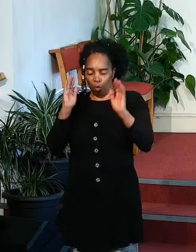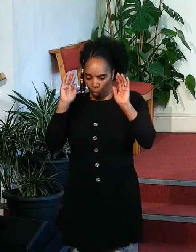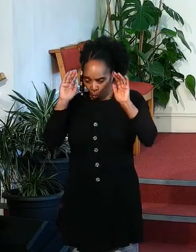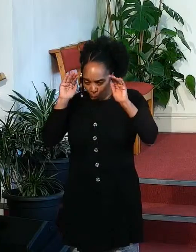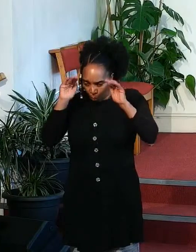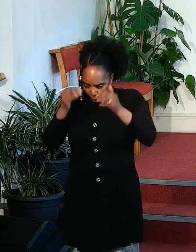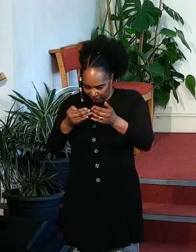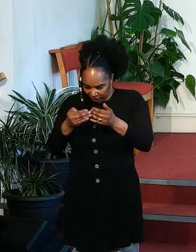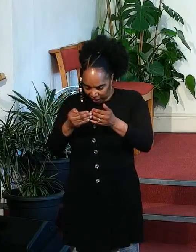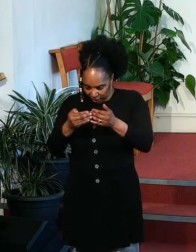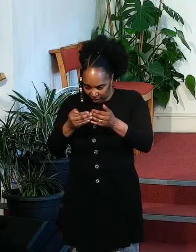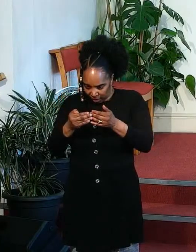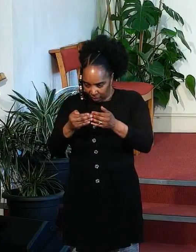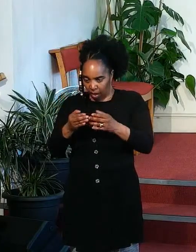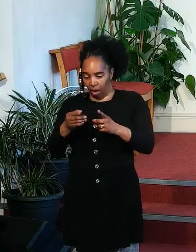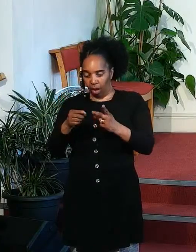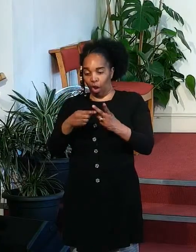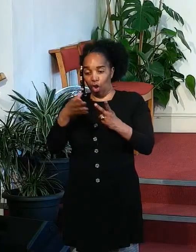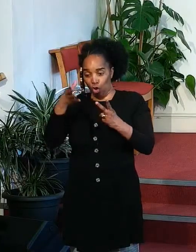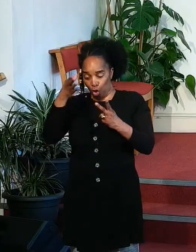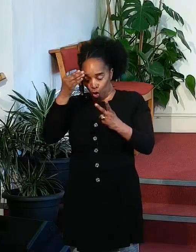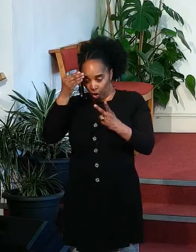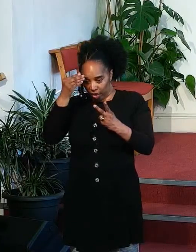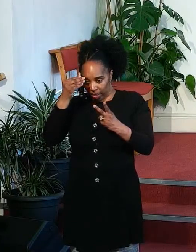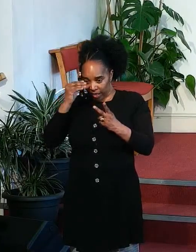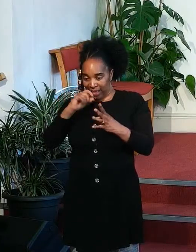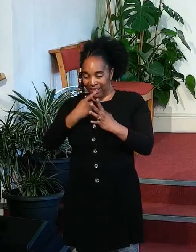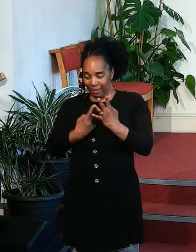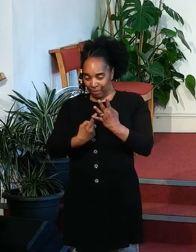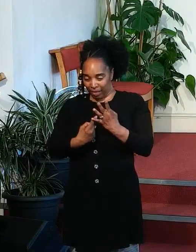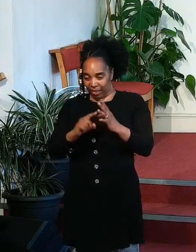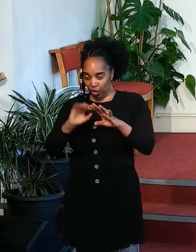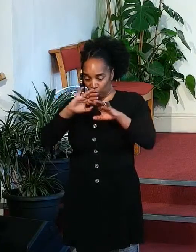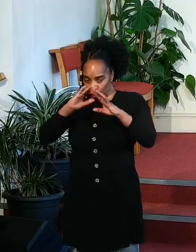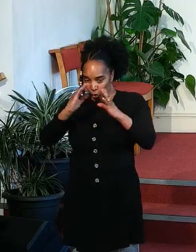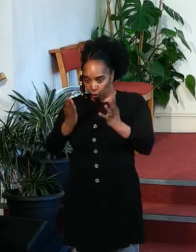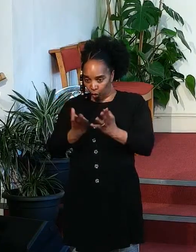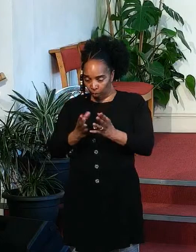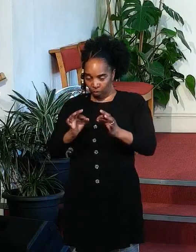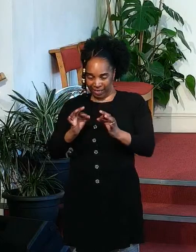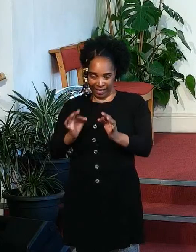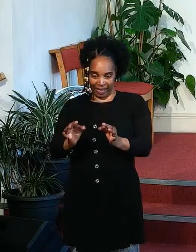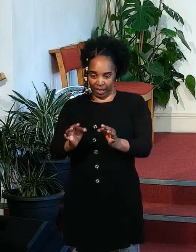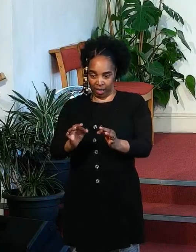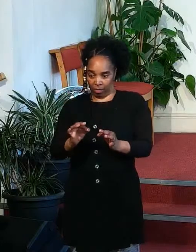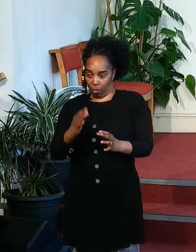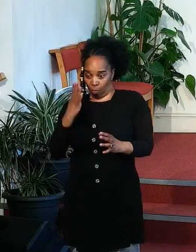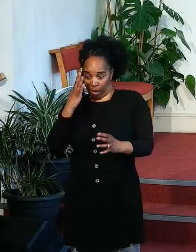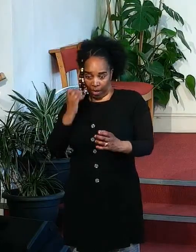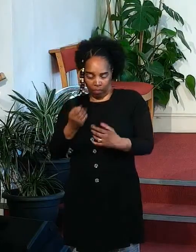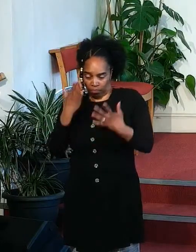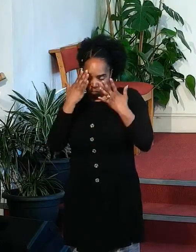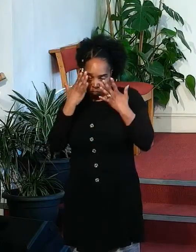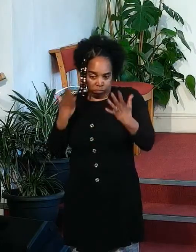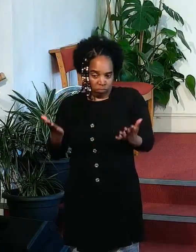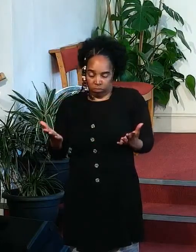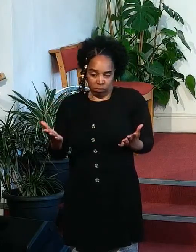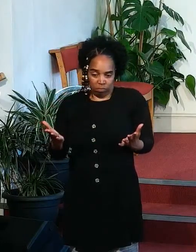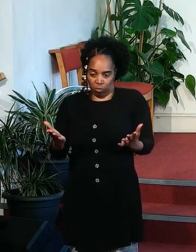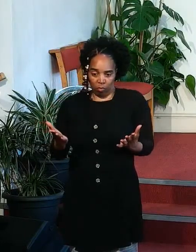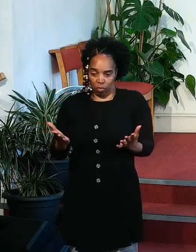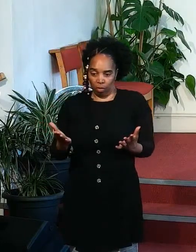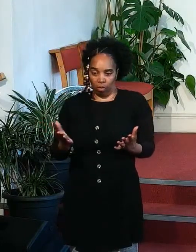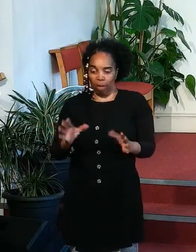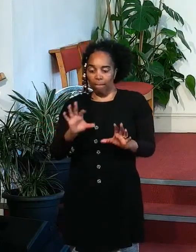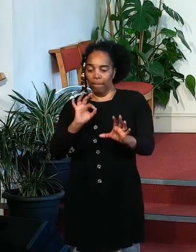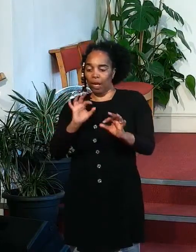developmental delay, and a lot of our learning disabilities. We can't actually put our fingers, we don't know when it's going to happen sometimes, but we